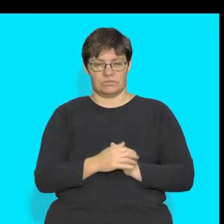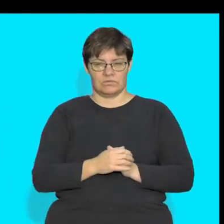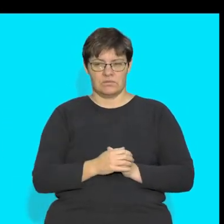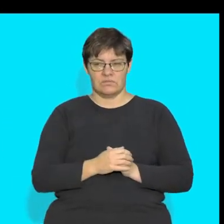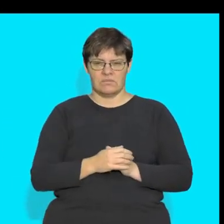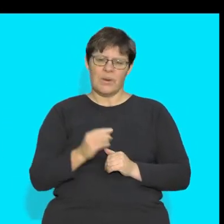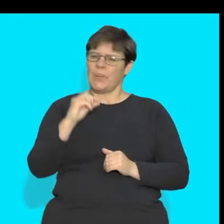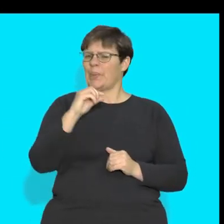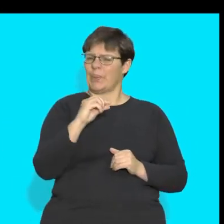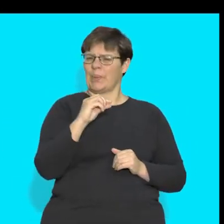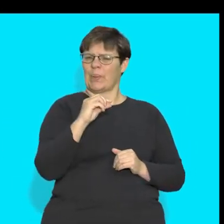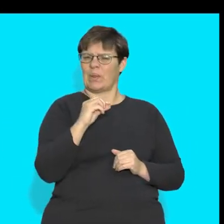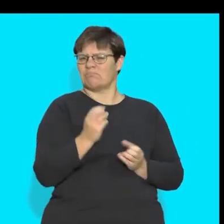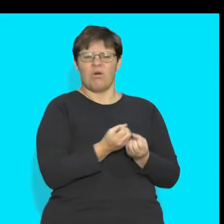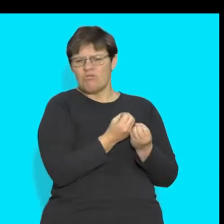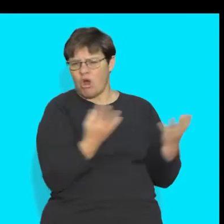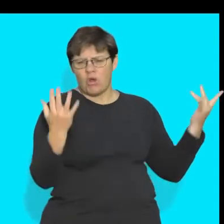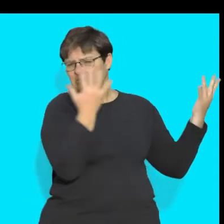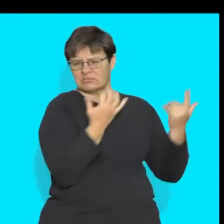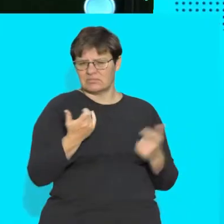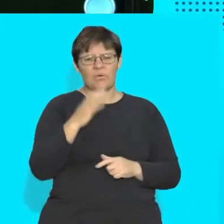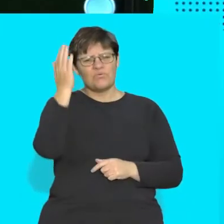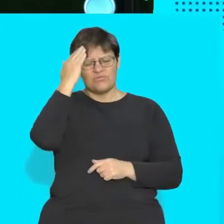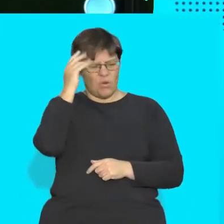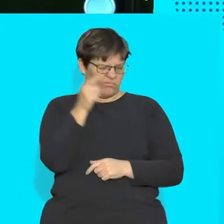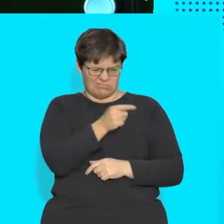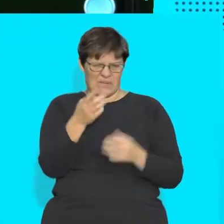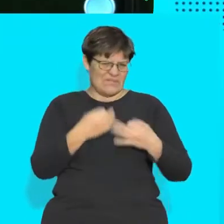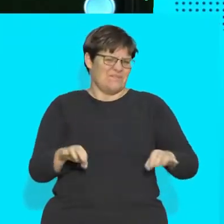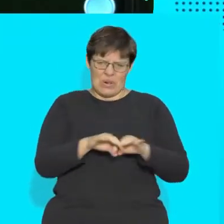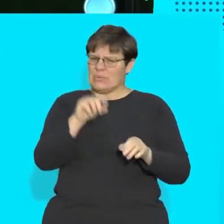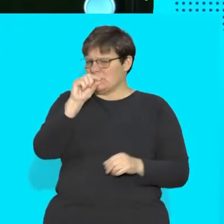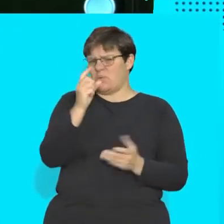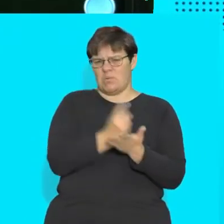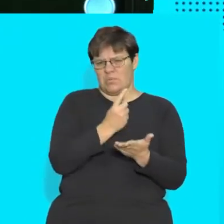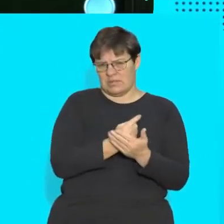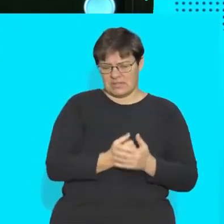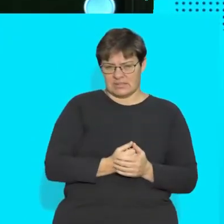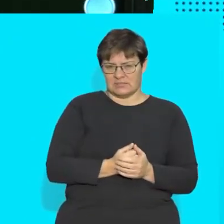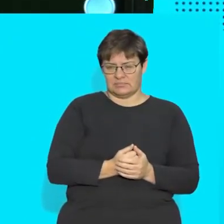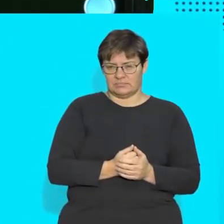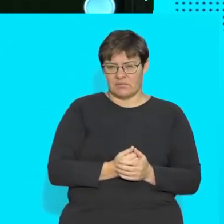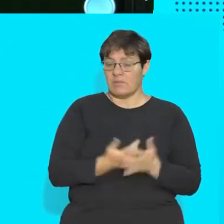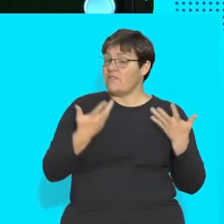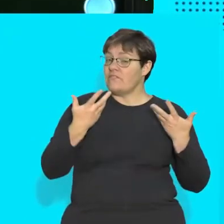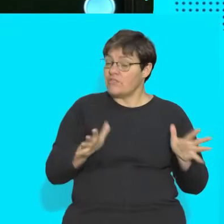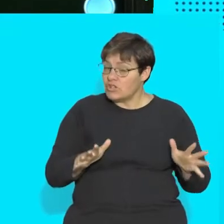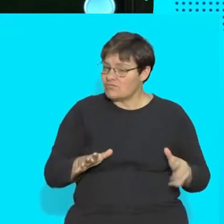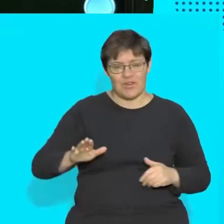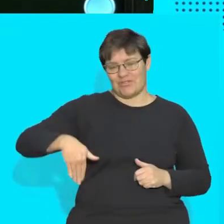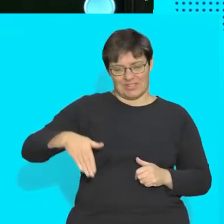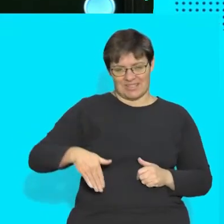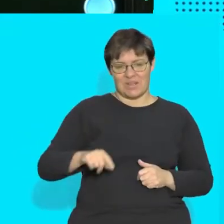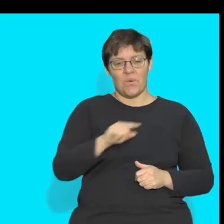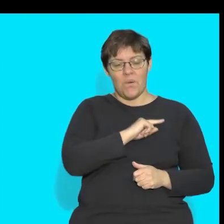I know it's small, but we've done lots of calculations and we know these values are small. But I am not finished because